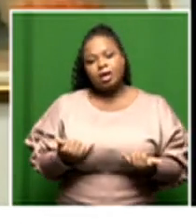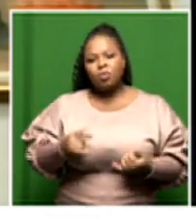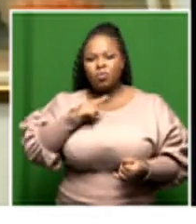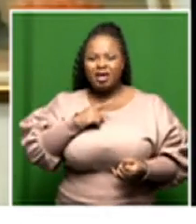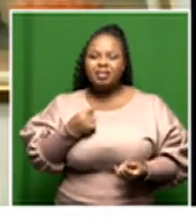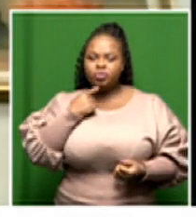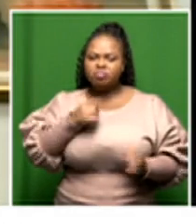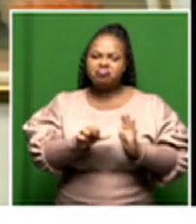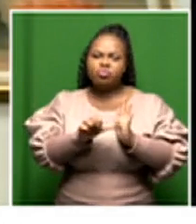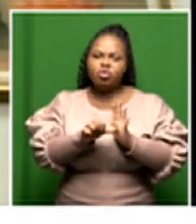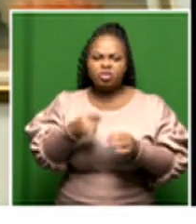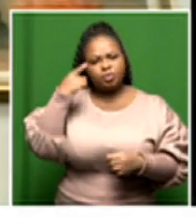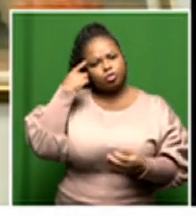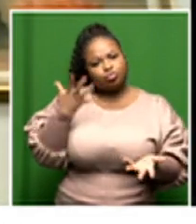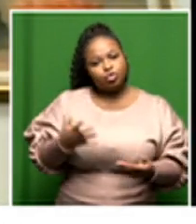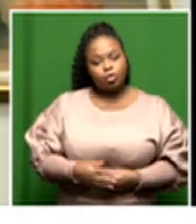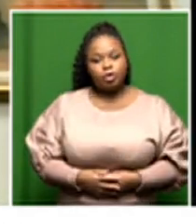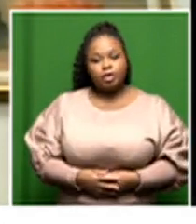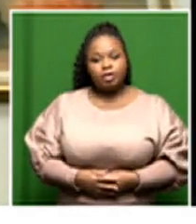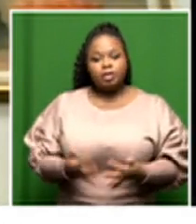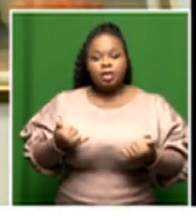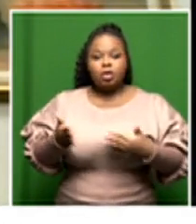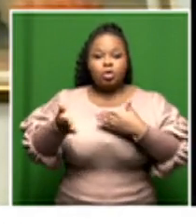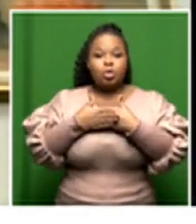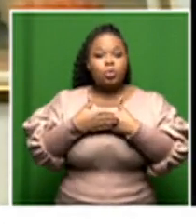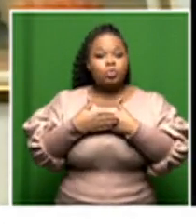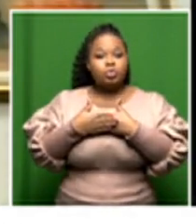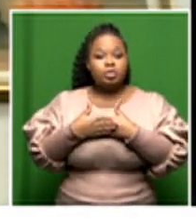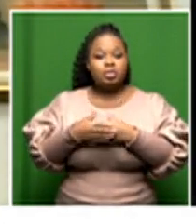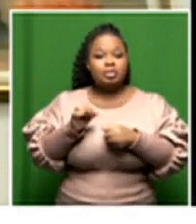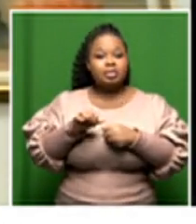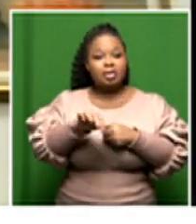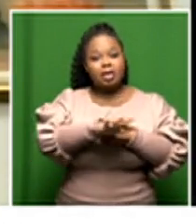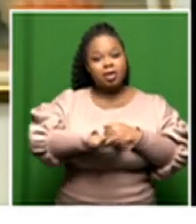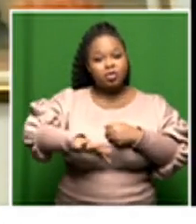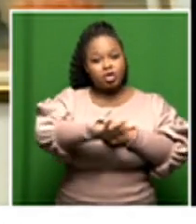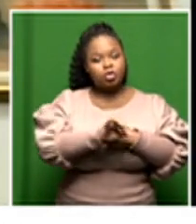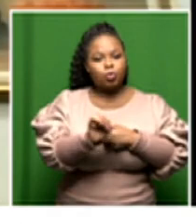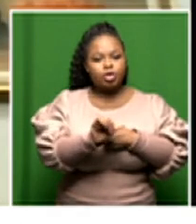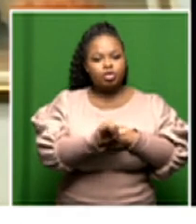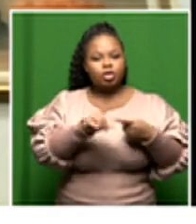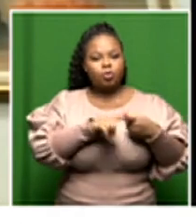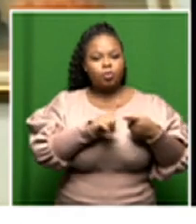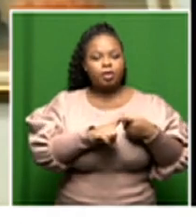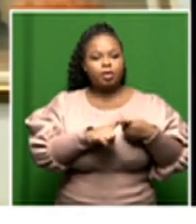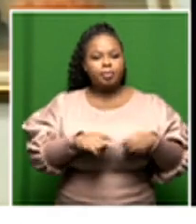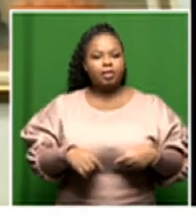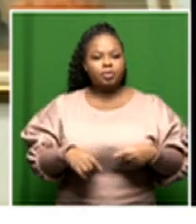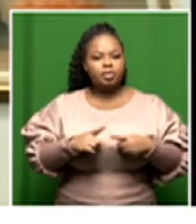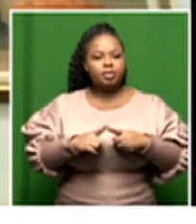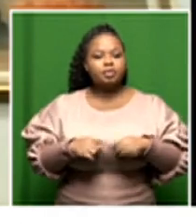as important. The missions that will be closed will be our mission in Belarus, in